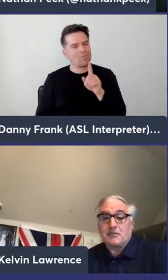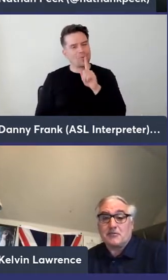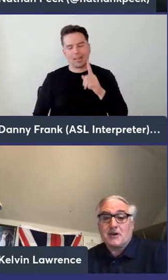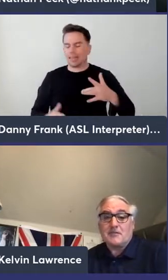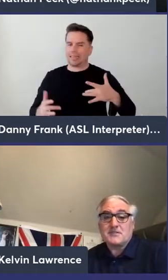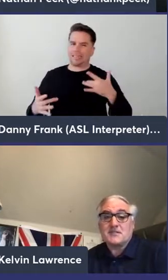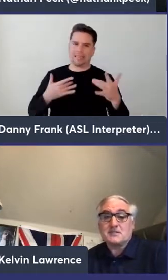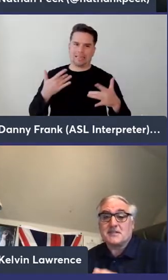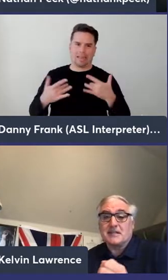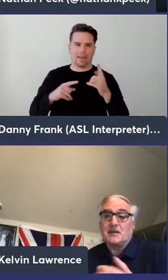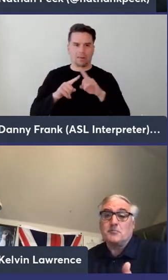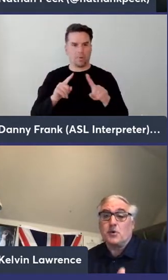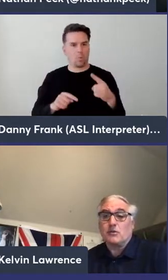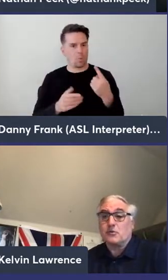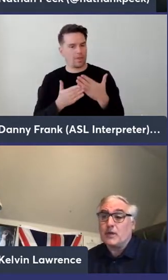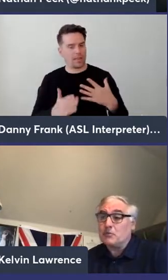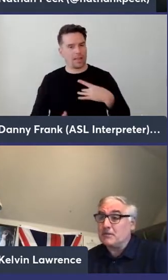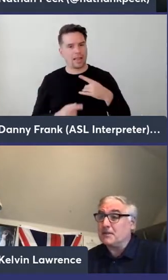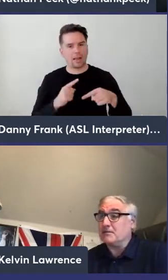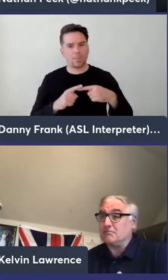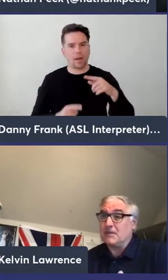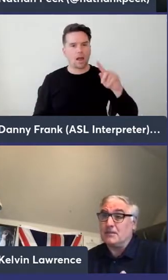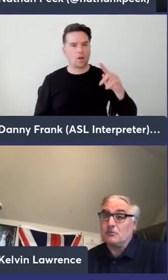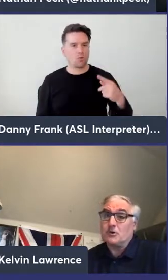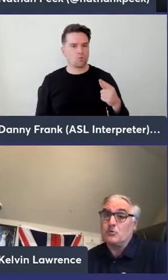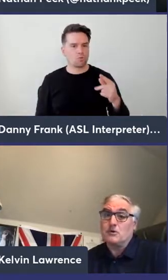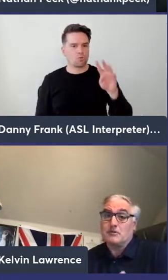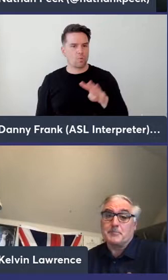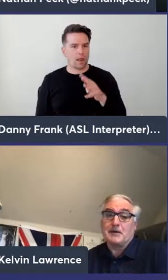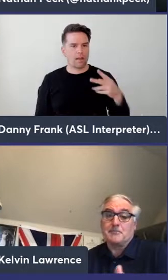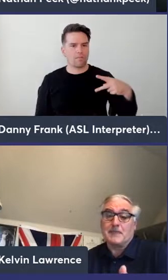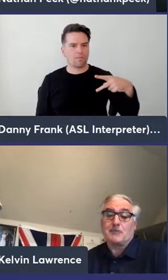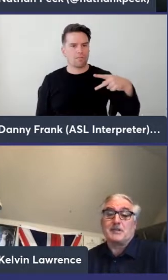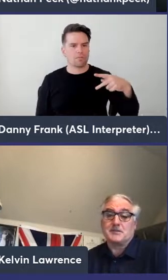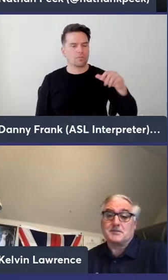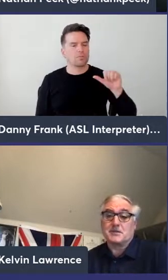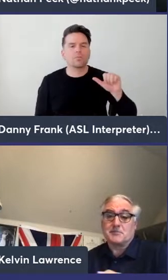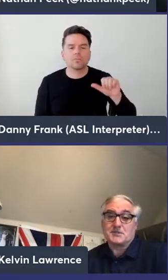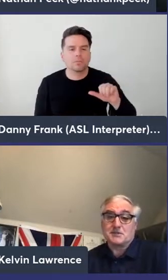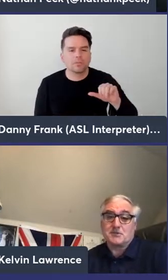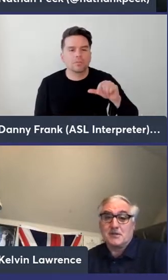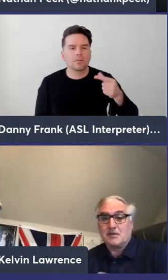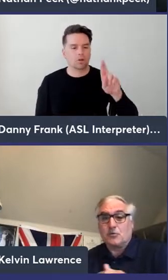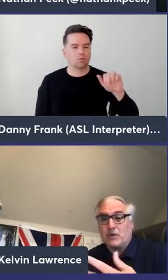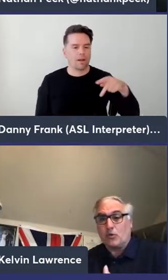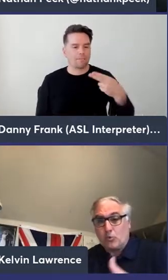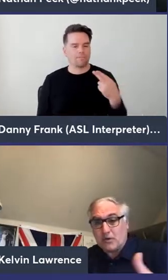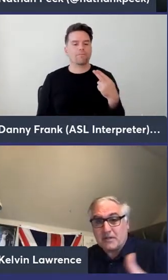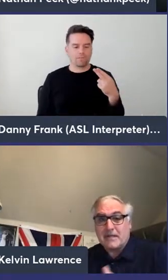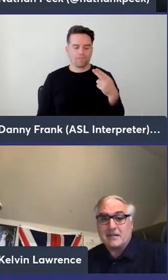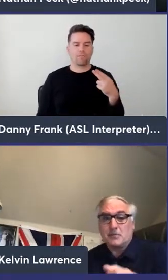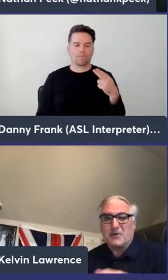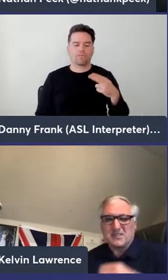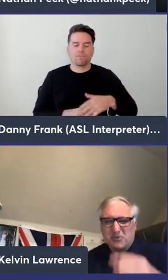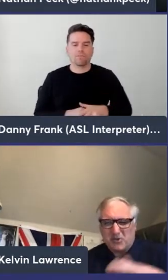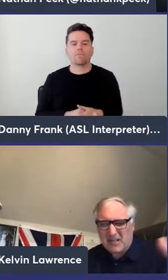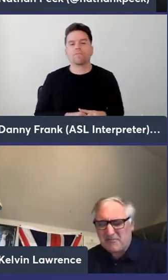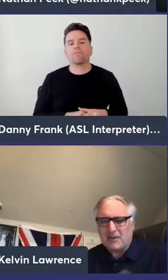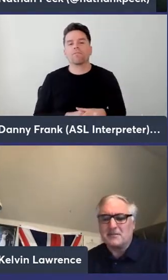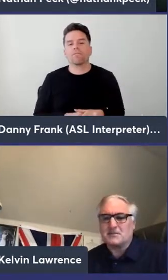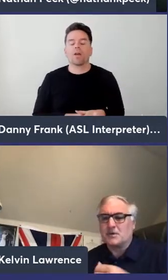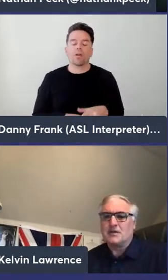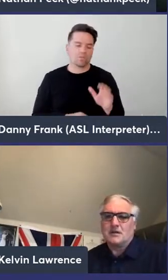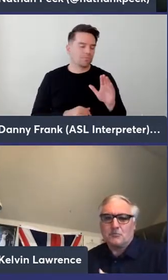about graphs is they kind of model the way we think in the real world about our relationships. So, we all work at AWS. We all